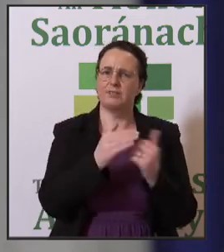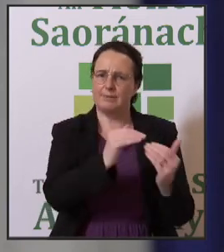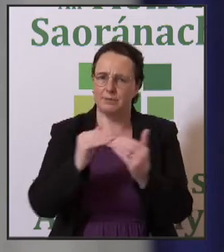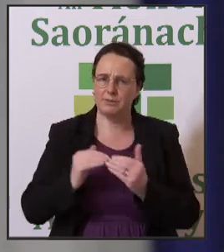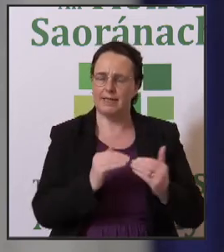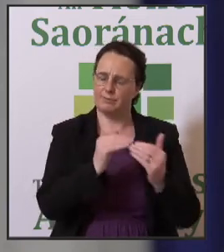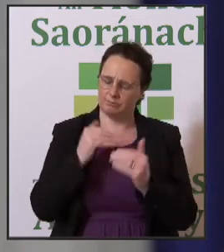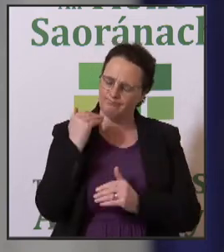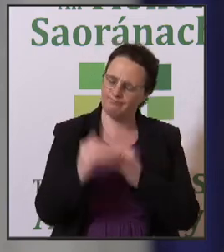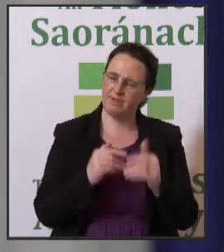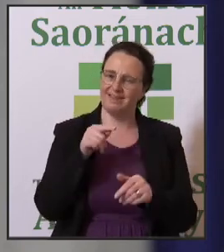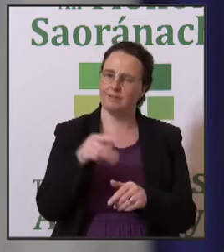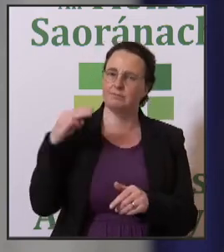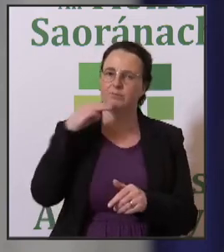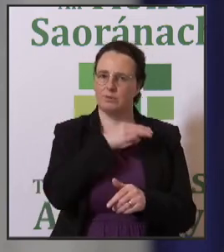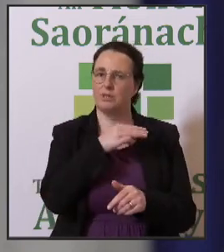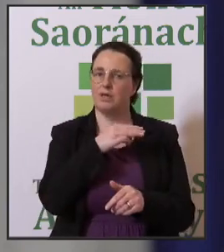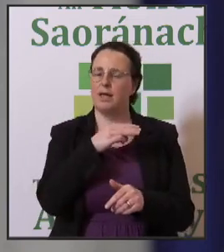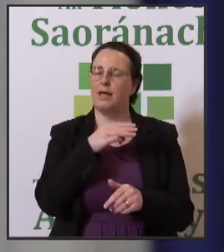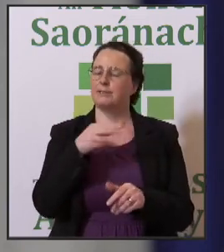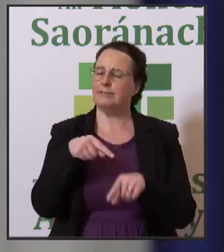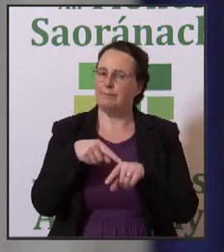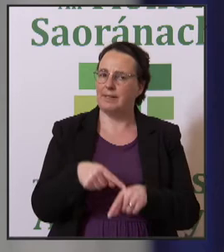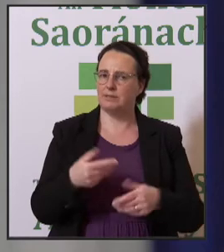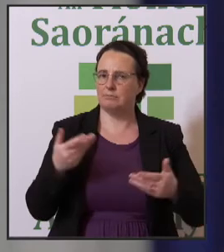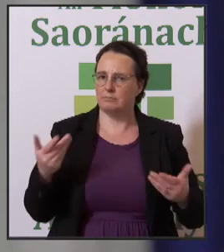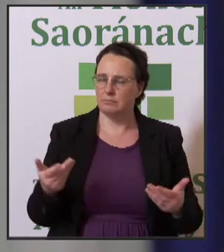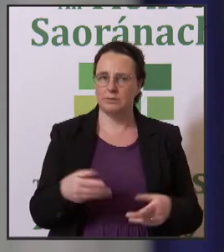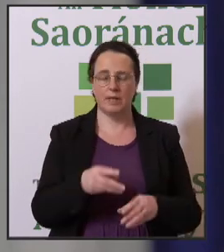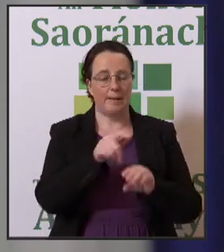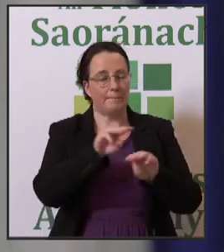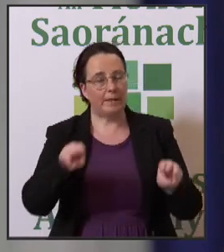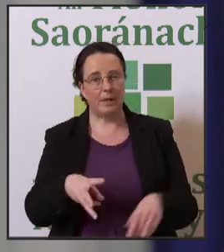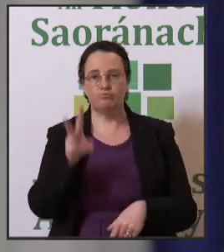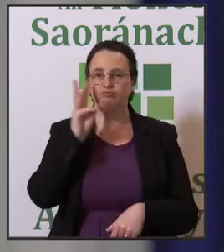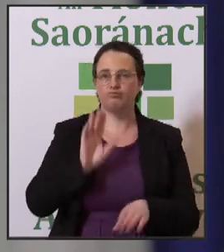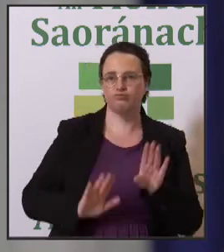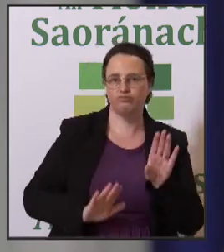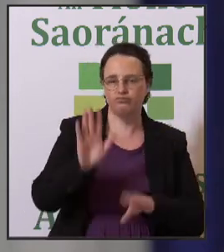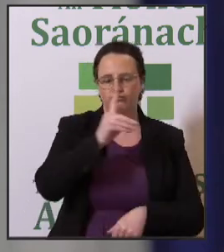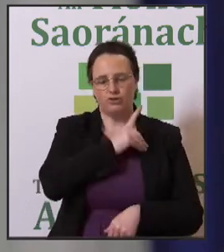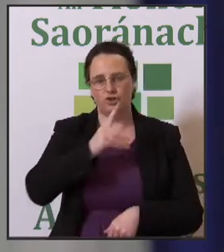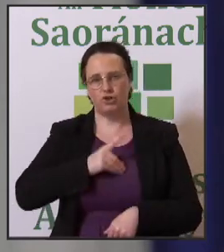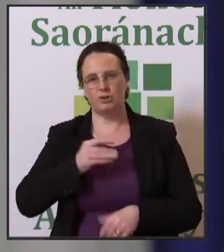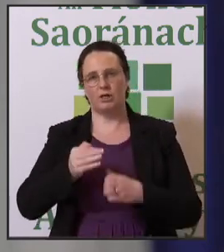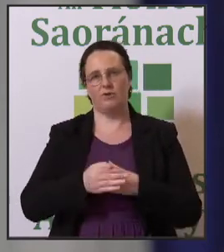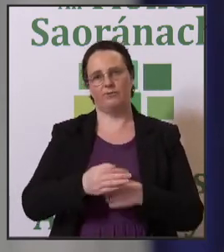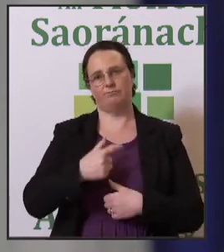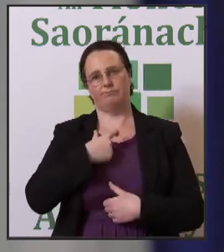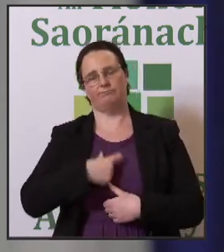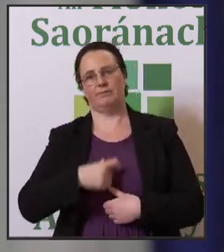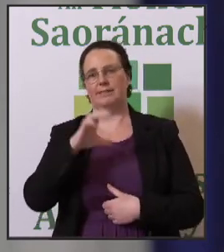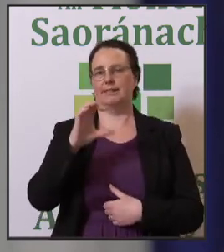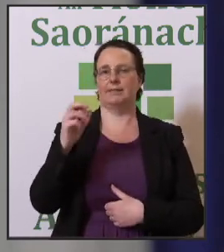democratic process, and it depends entirely on the willingness of people to perform the duties of citizenship. The